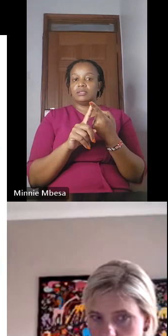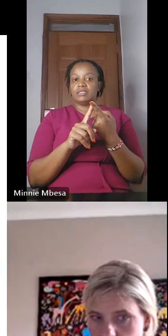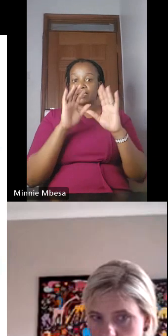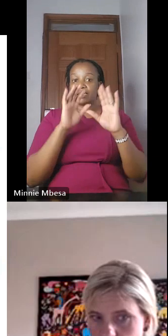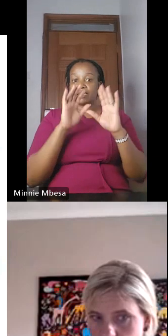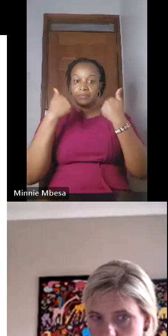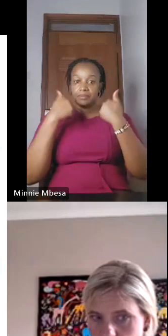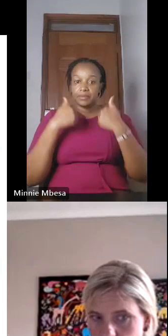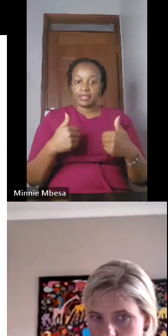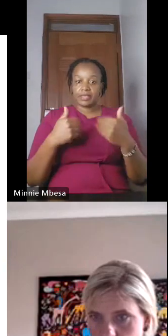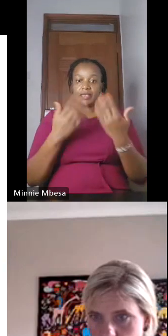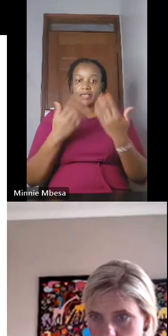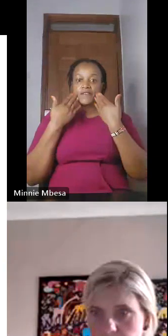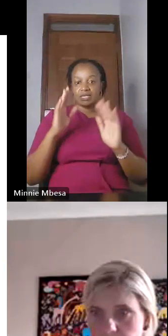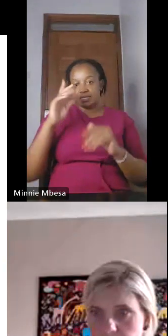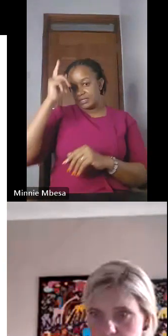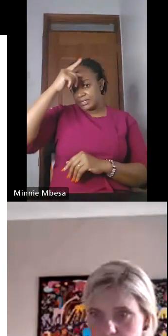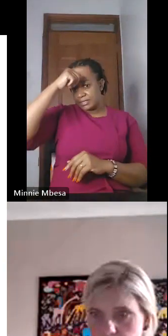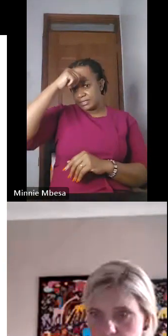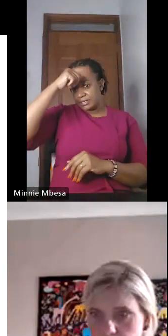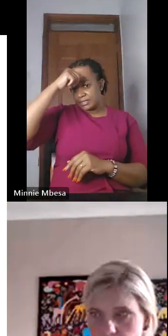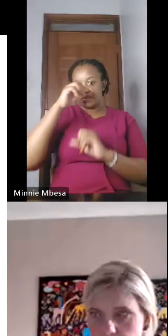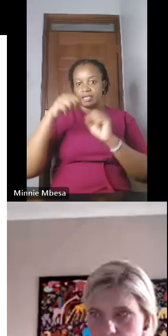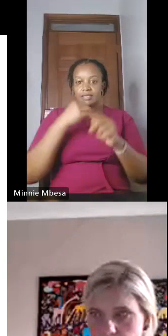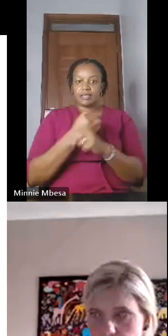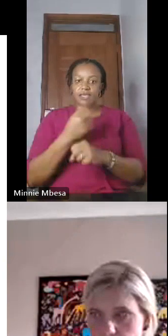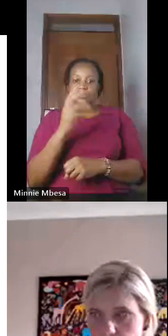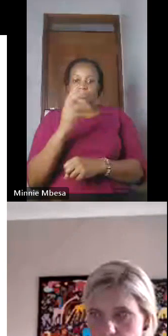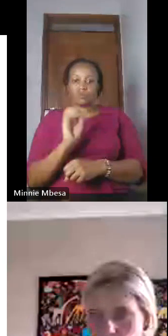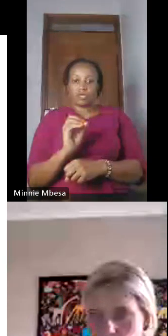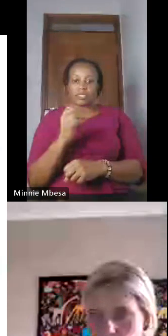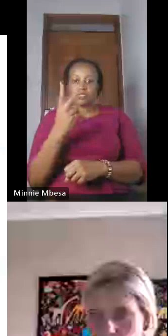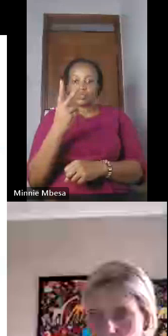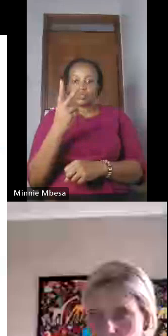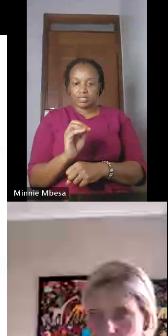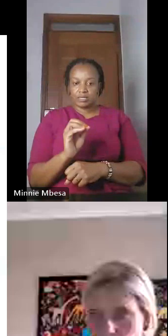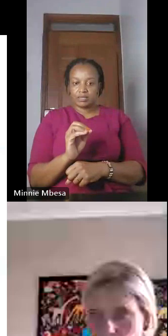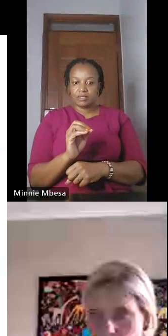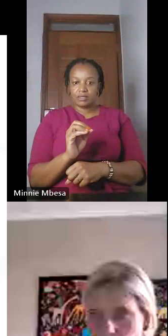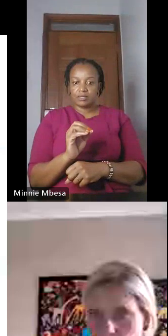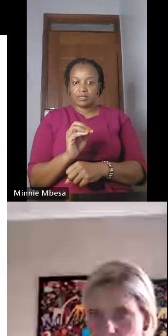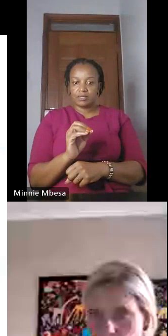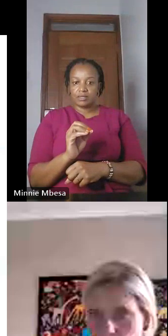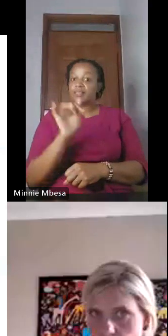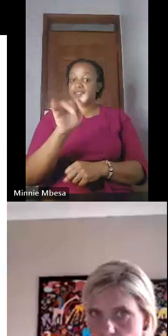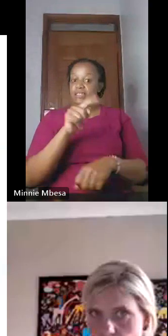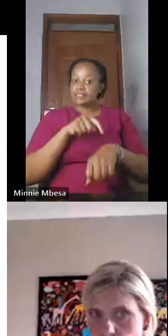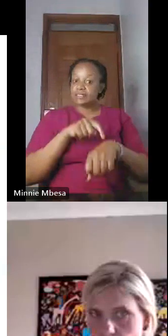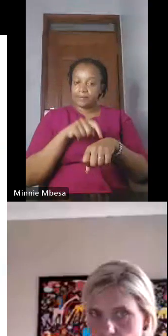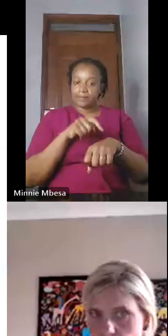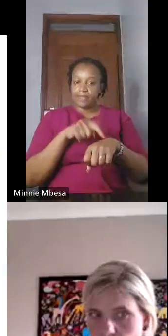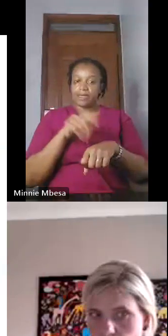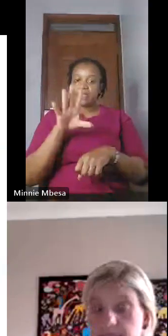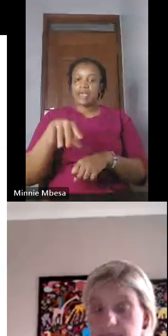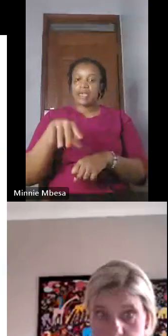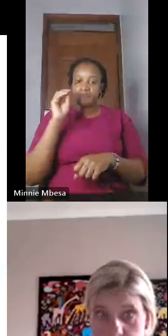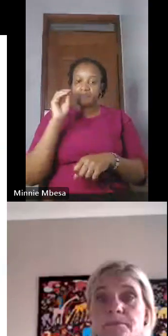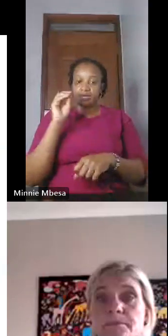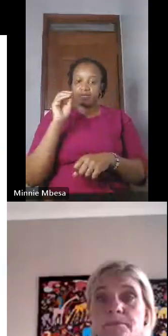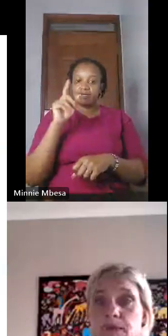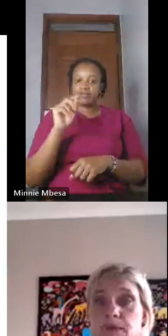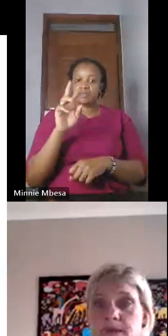in 2013. As at yes, the time, as at the time I took my transcript, as at that time, is it still valid for me to